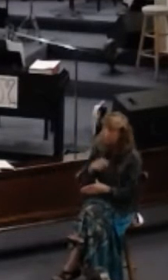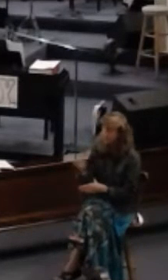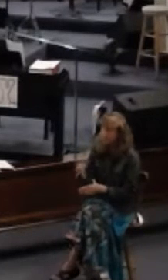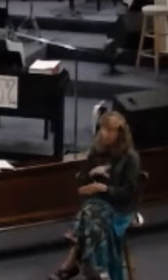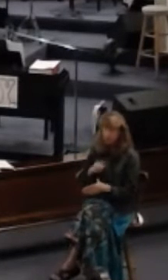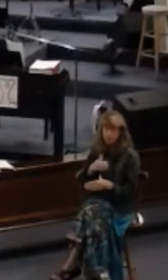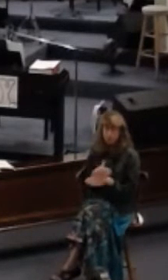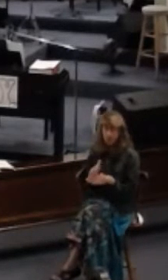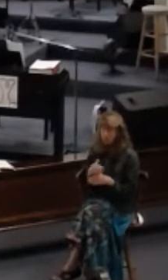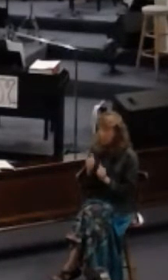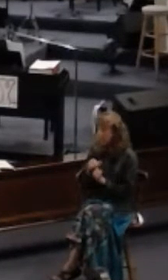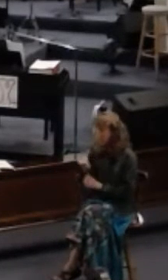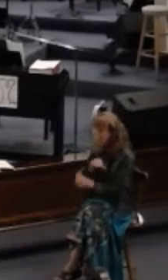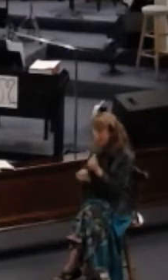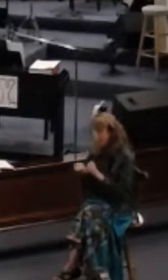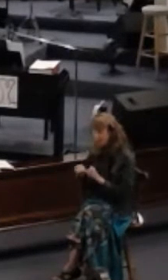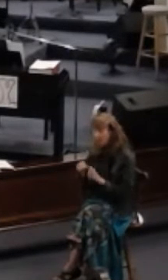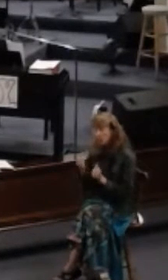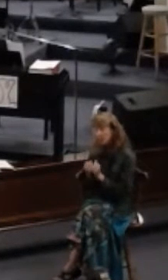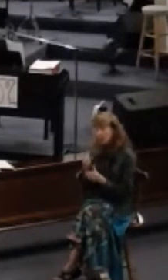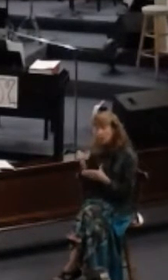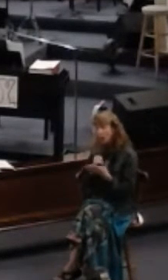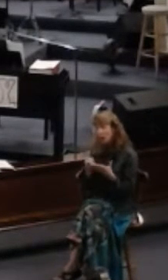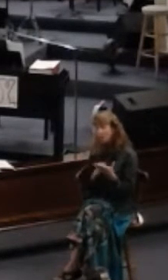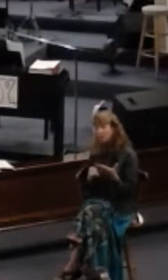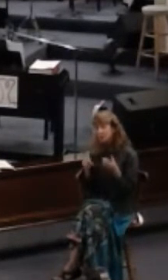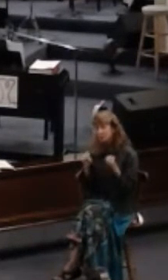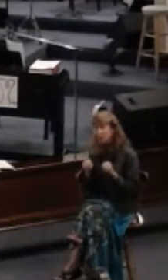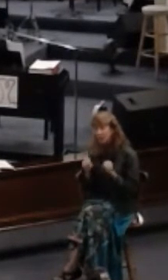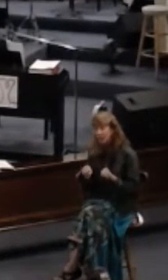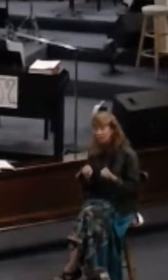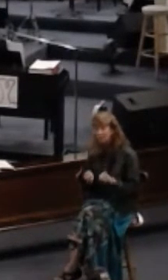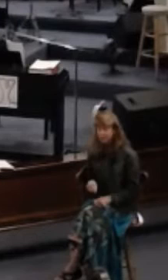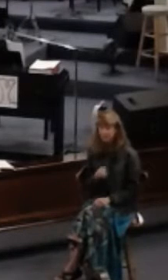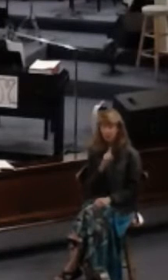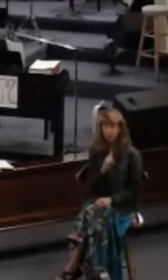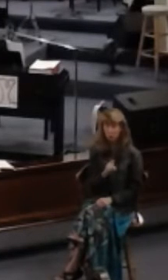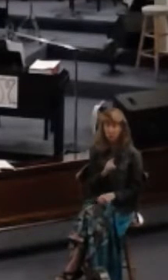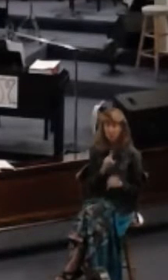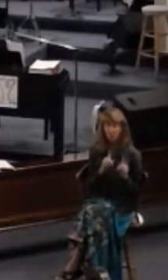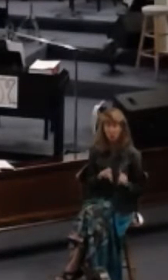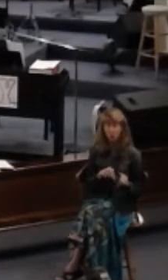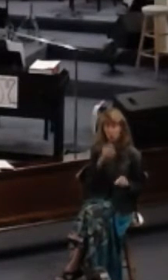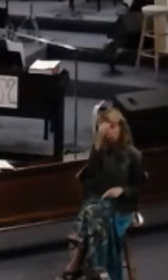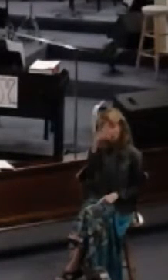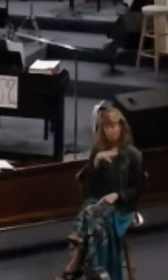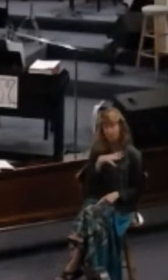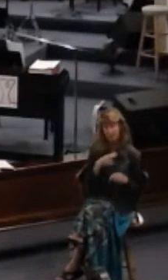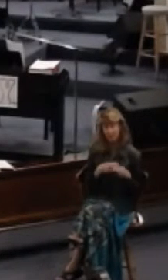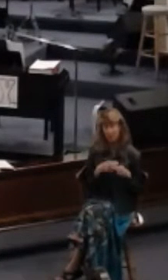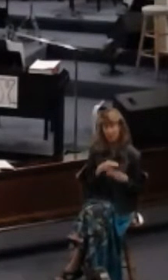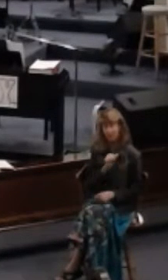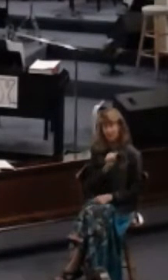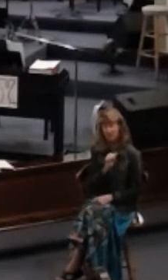focus on his artistic works. Well, one of them's name was Albrecht